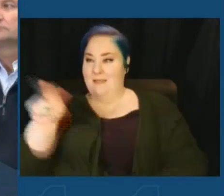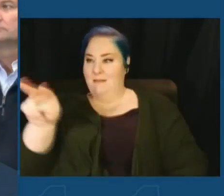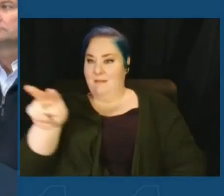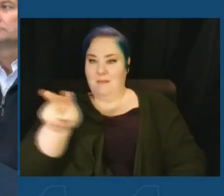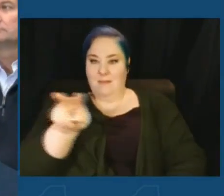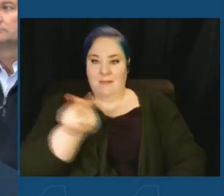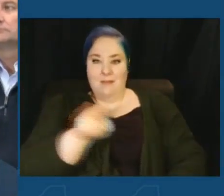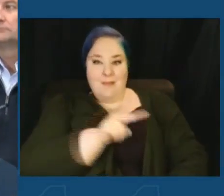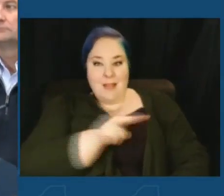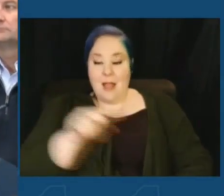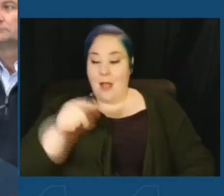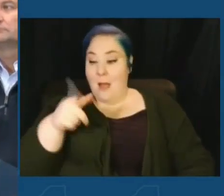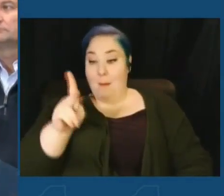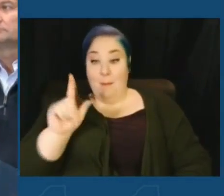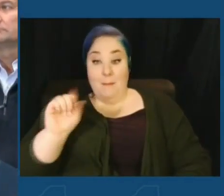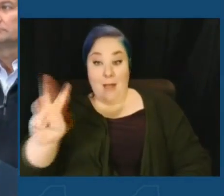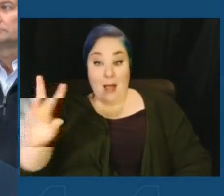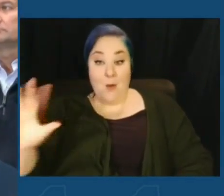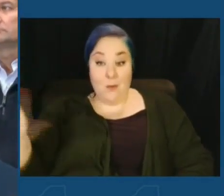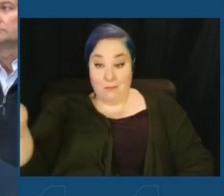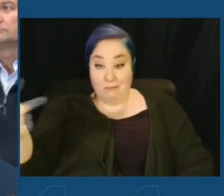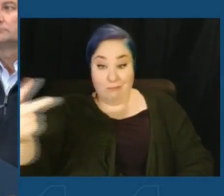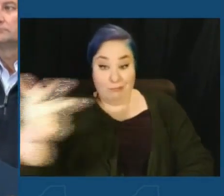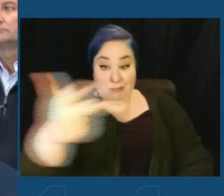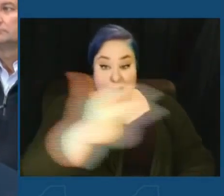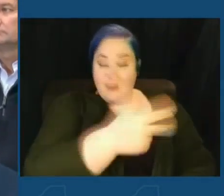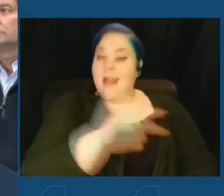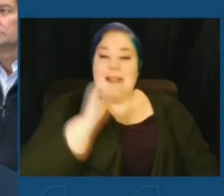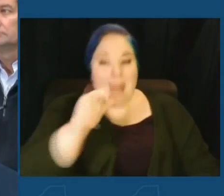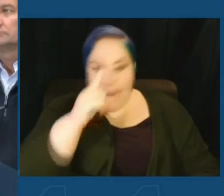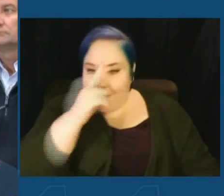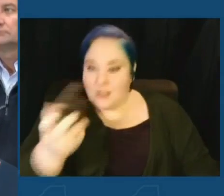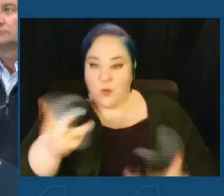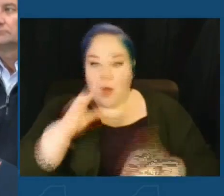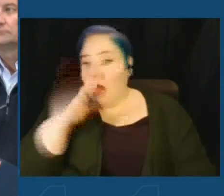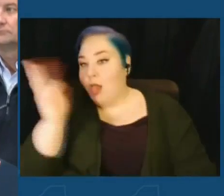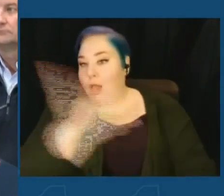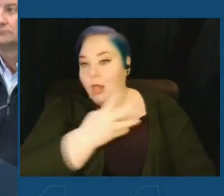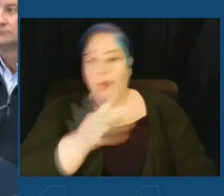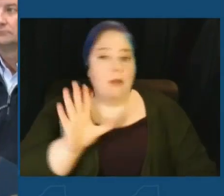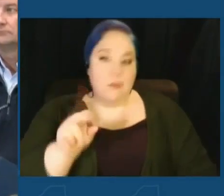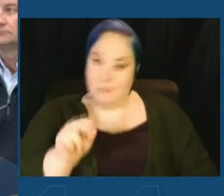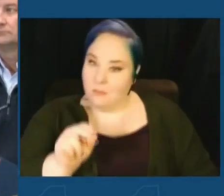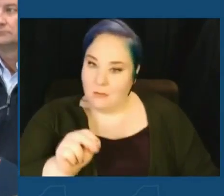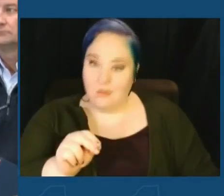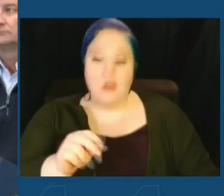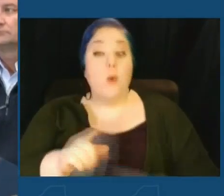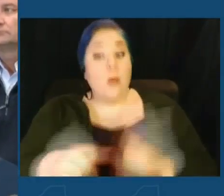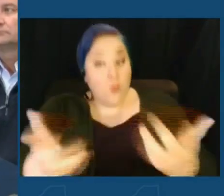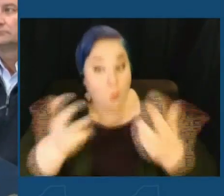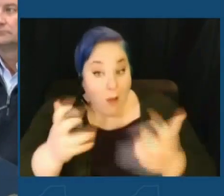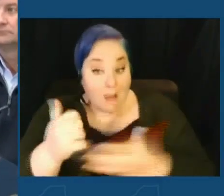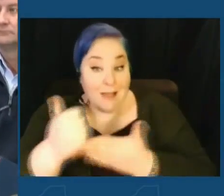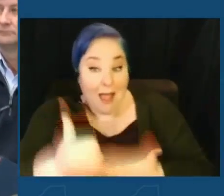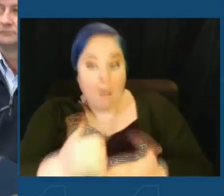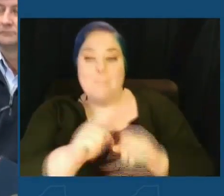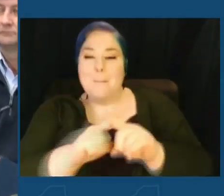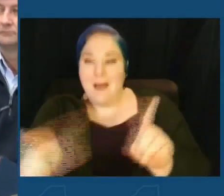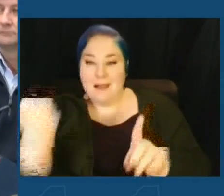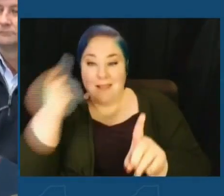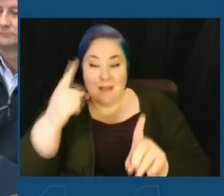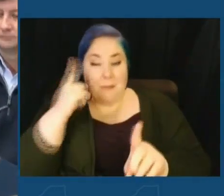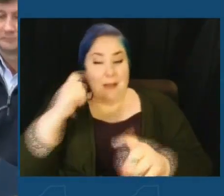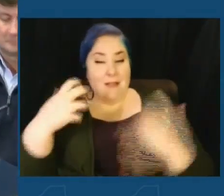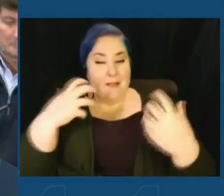street. It is not because we don't want to plow you out. We do want to plow you out. But given the intensity of the storm and the amount